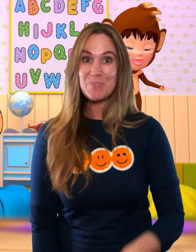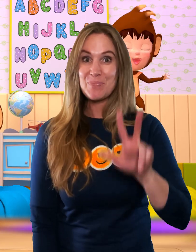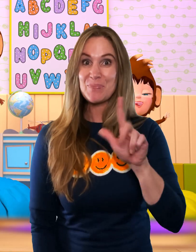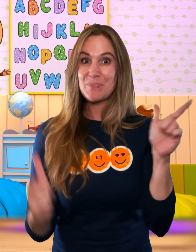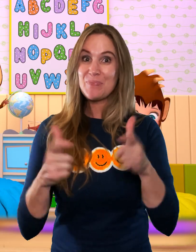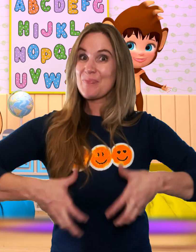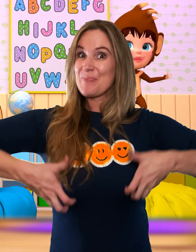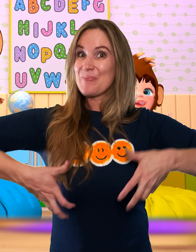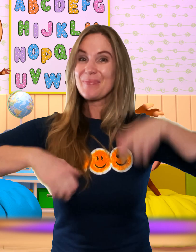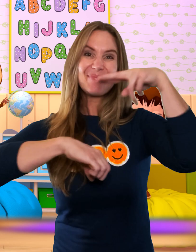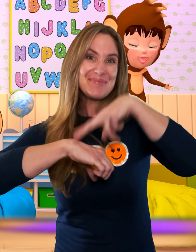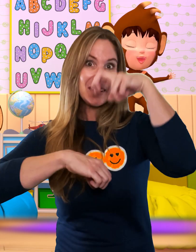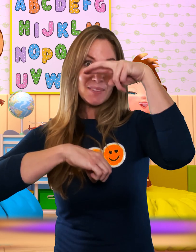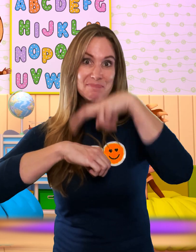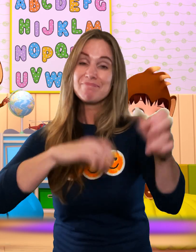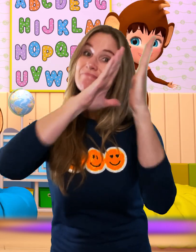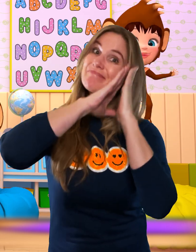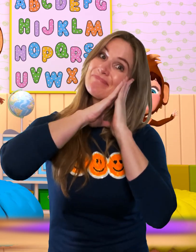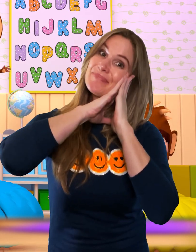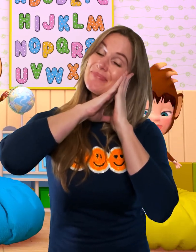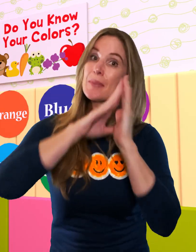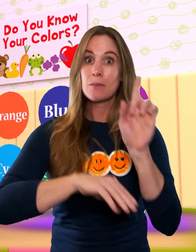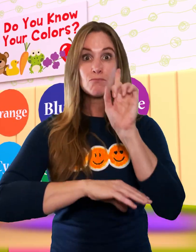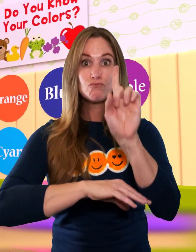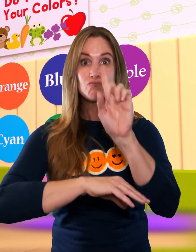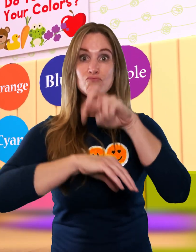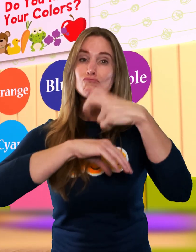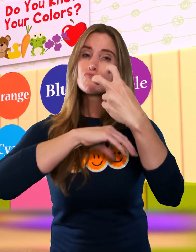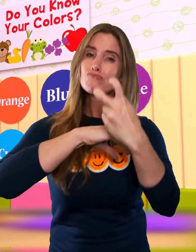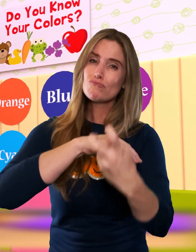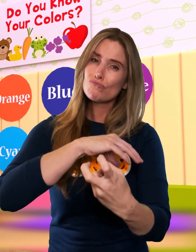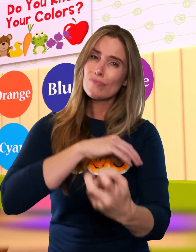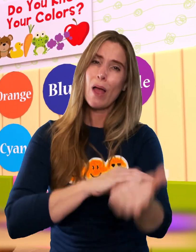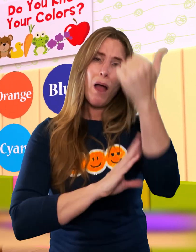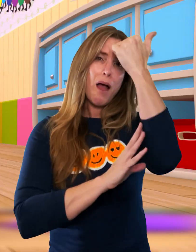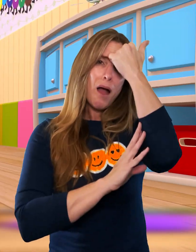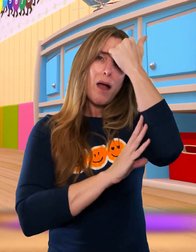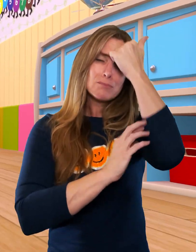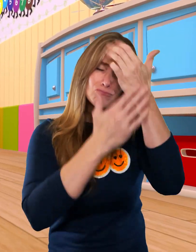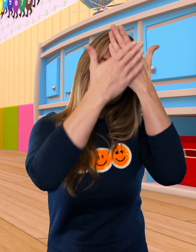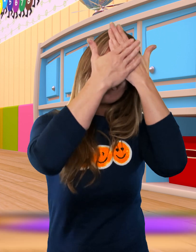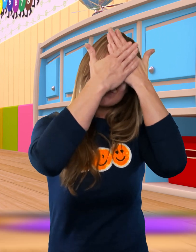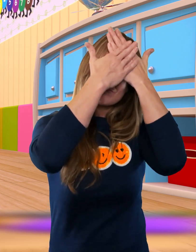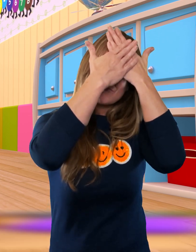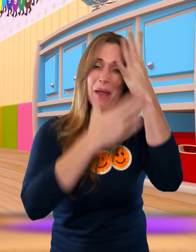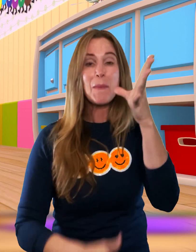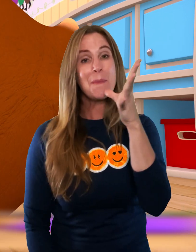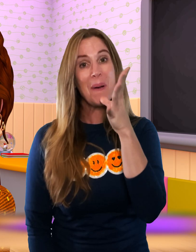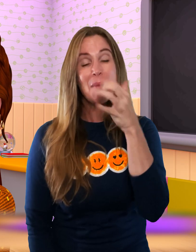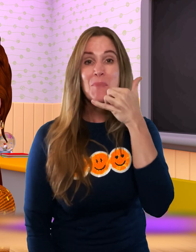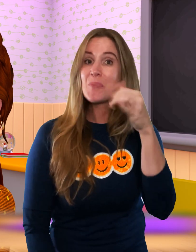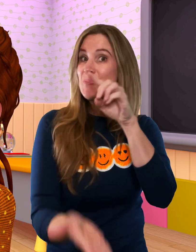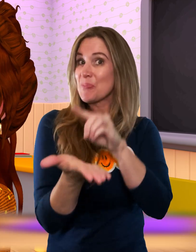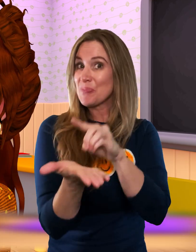Three little monkeys jumping on the bed. One fell off and bumped his head. So